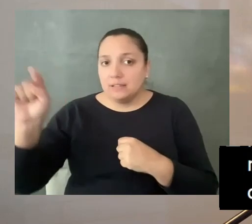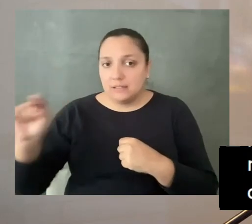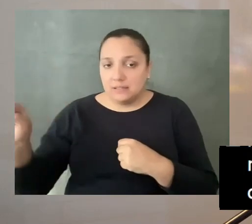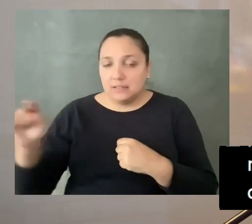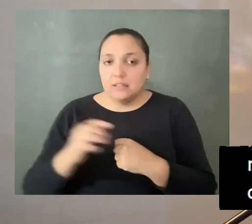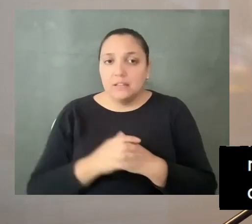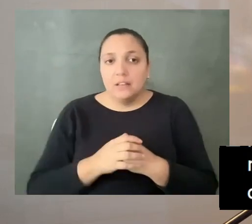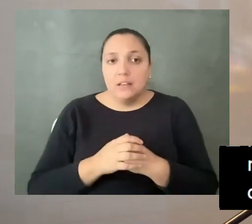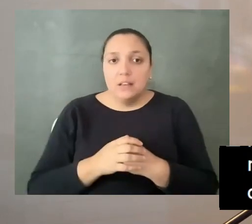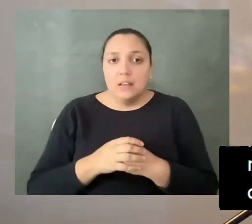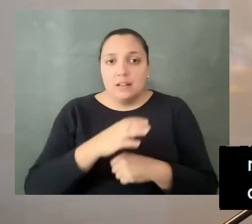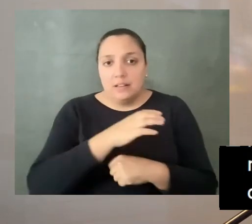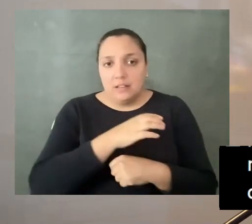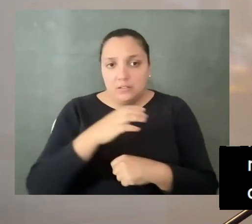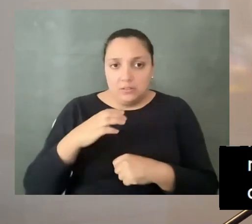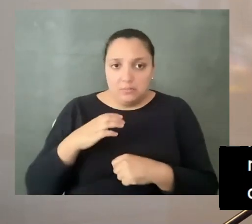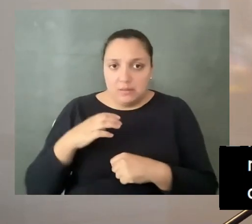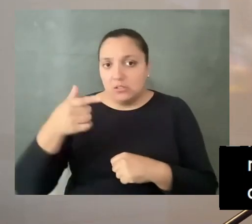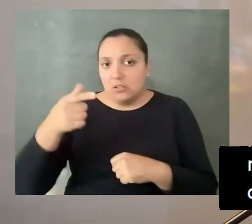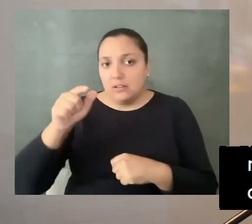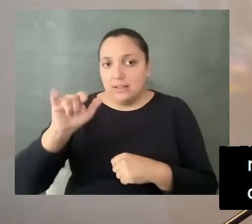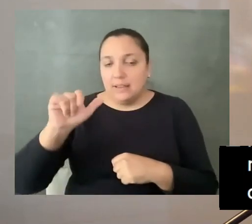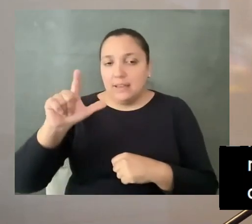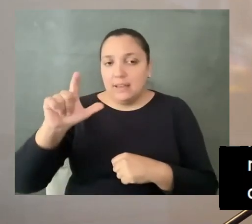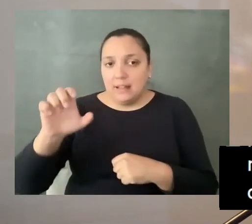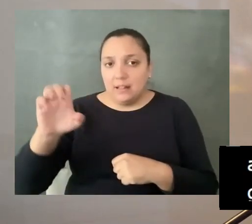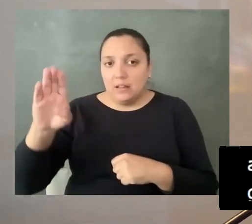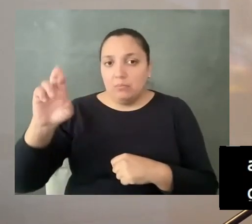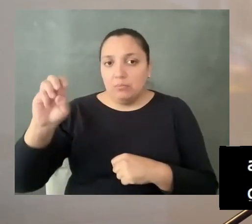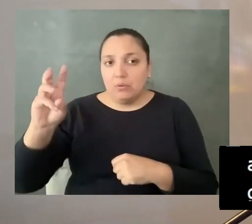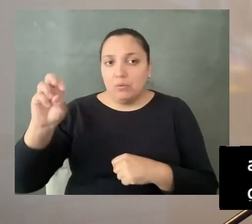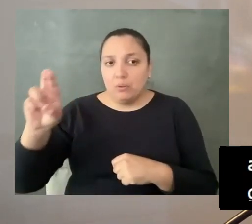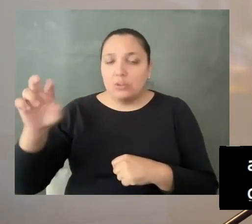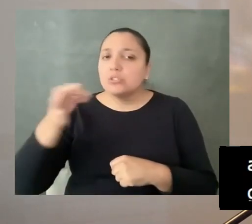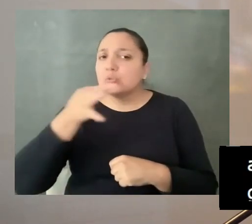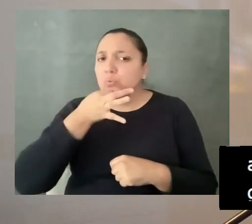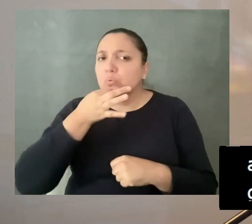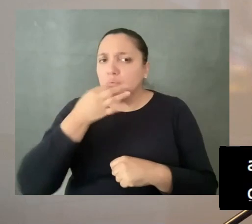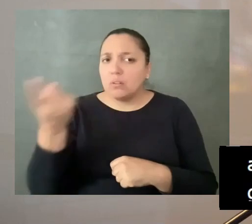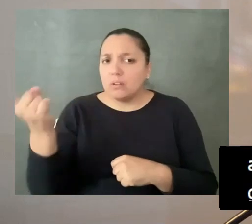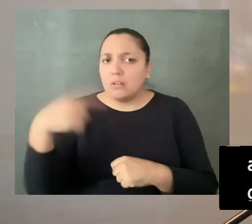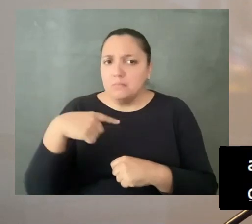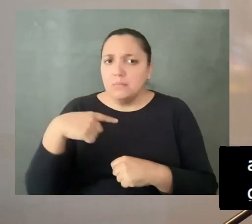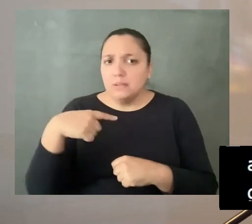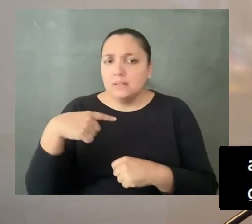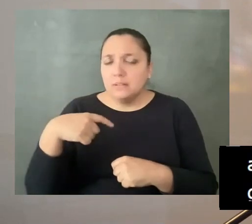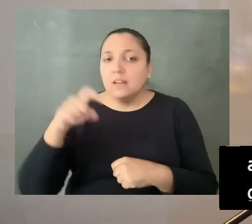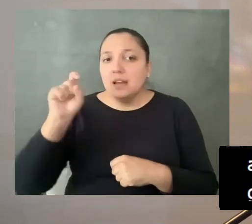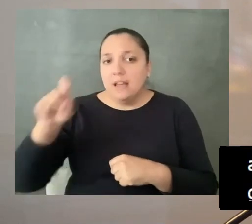Councilmember Gail Brewer, I believe, is coming as soon as she can get through some of the budget